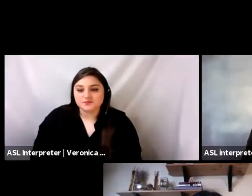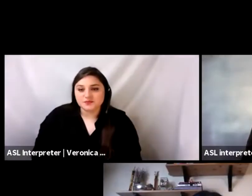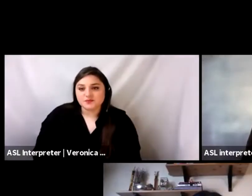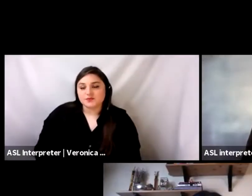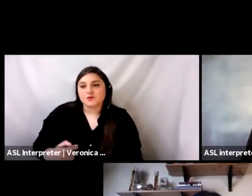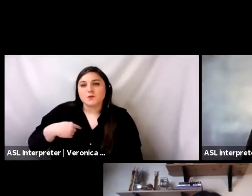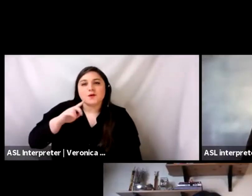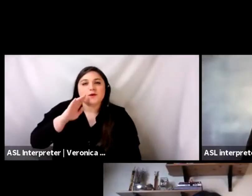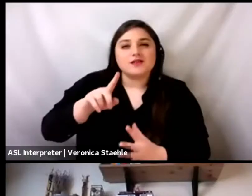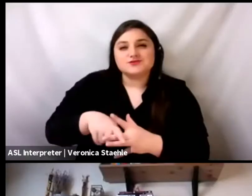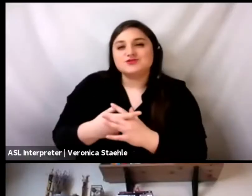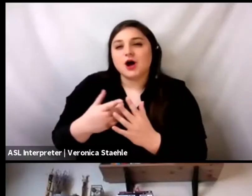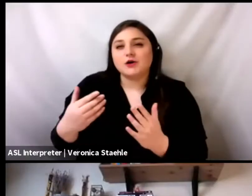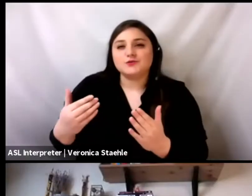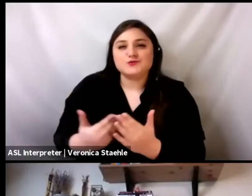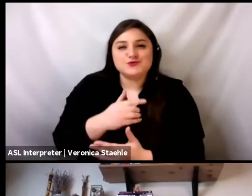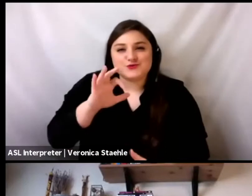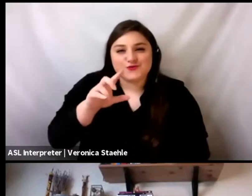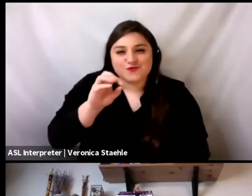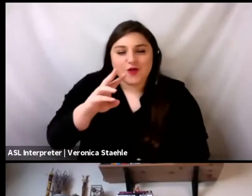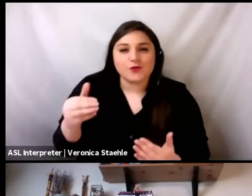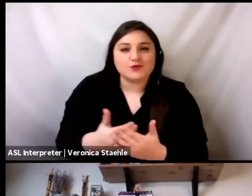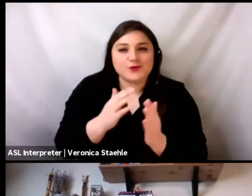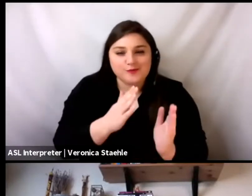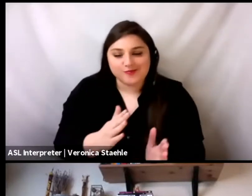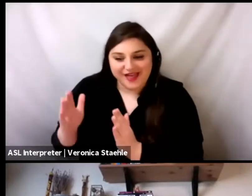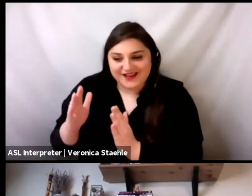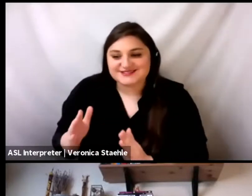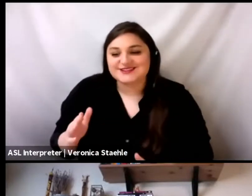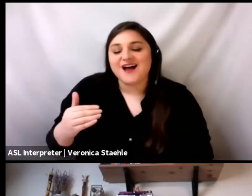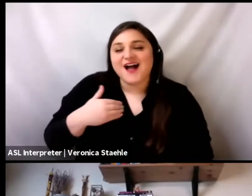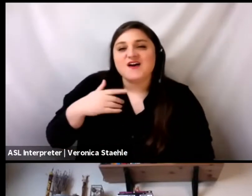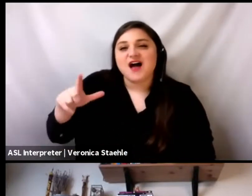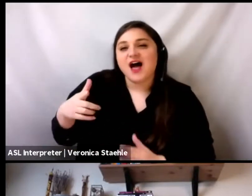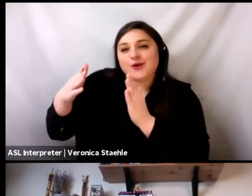actually isn't. Okay, so this is really interesting. Like Shanae, who is like the other